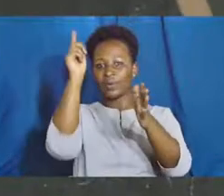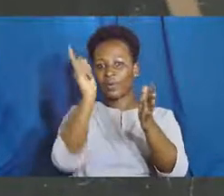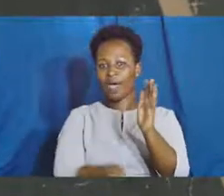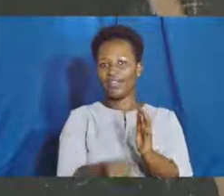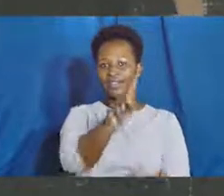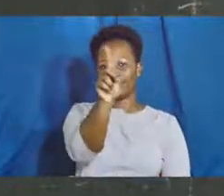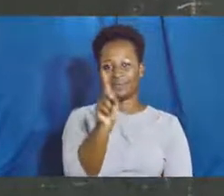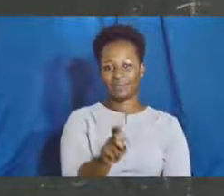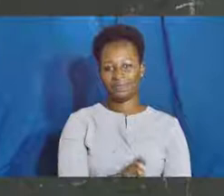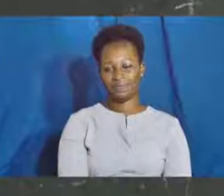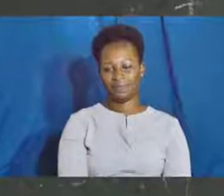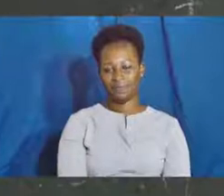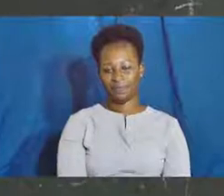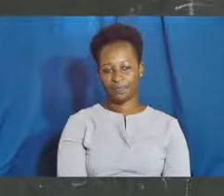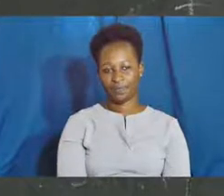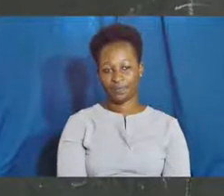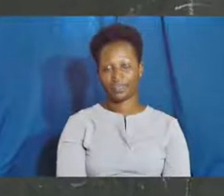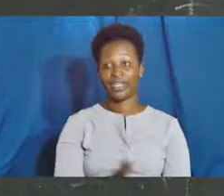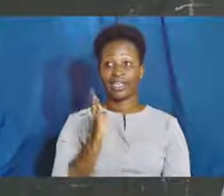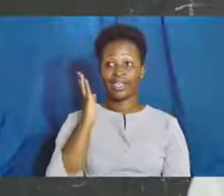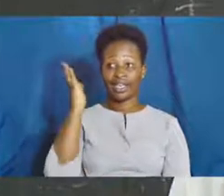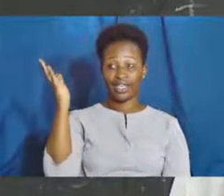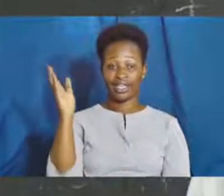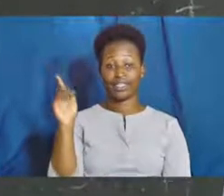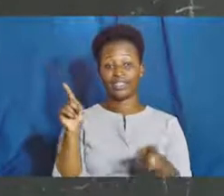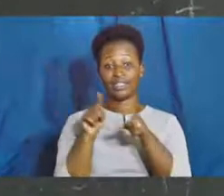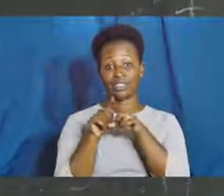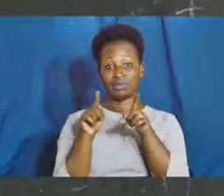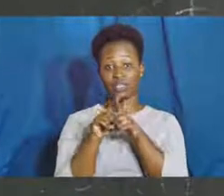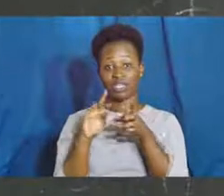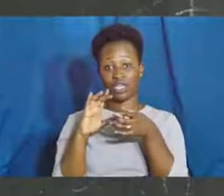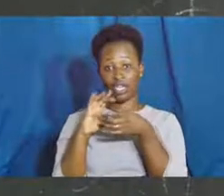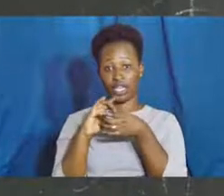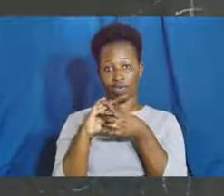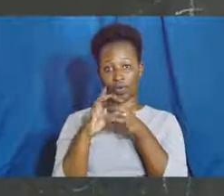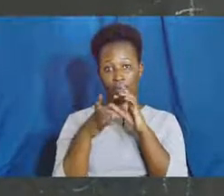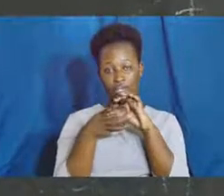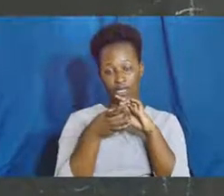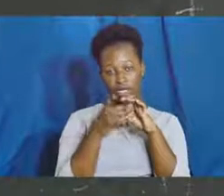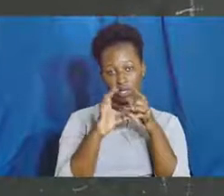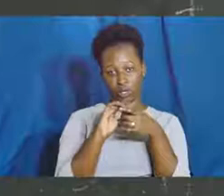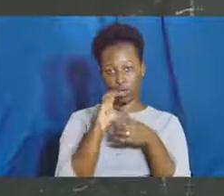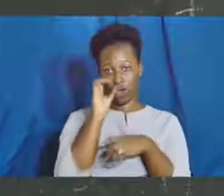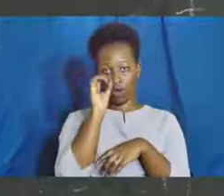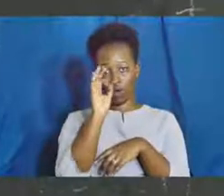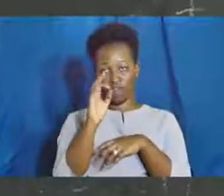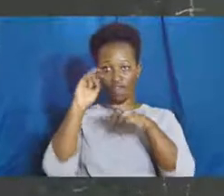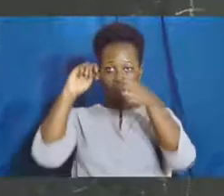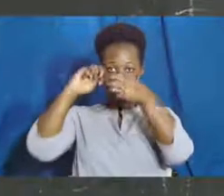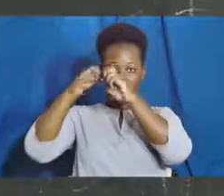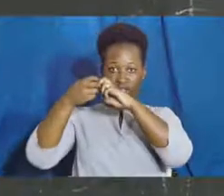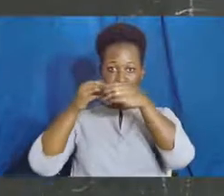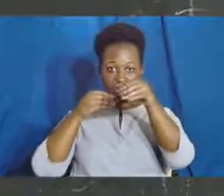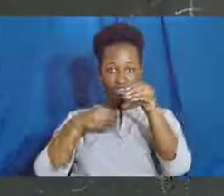electrical circuit is a combination of the electrical devices. So that is